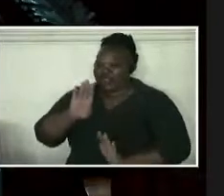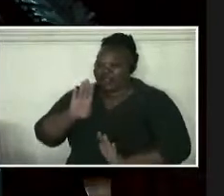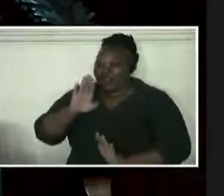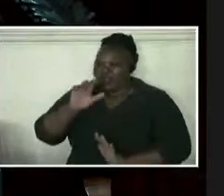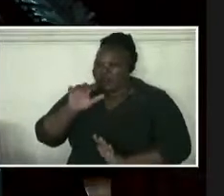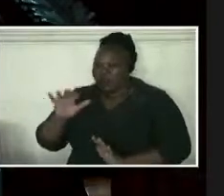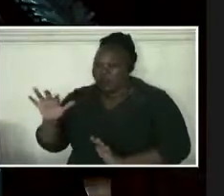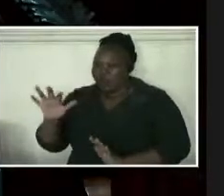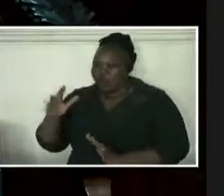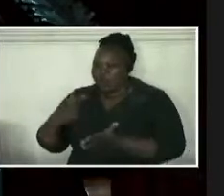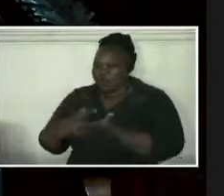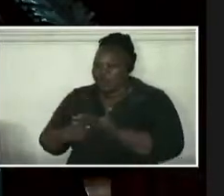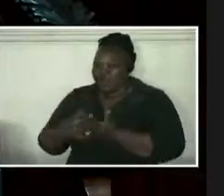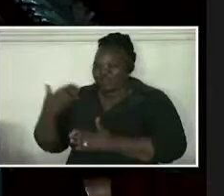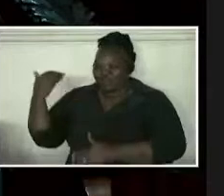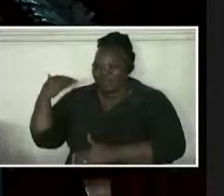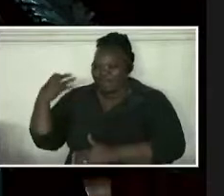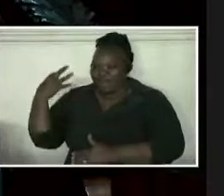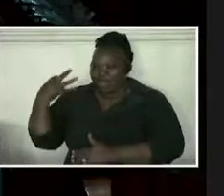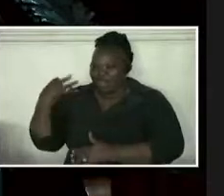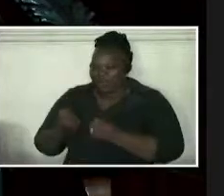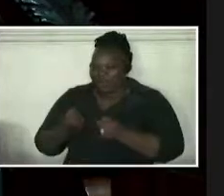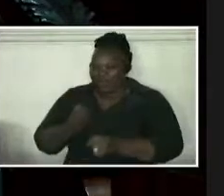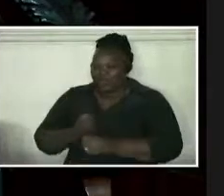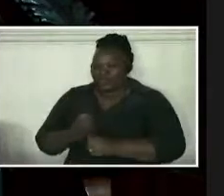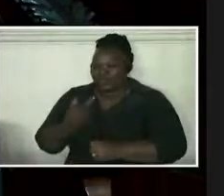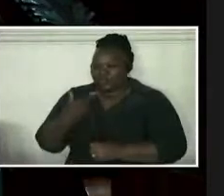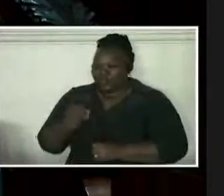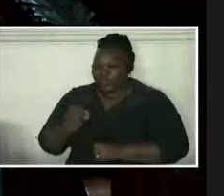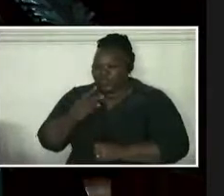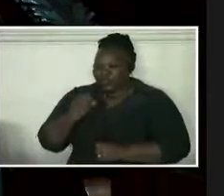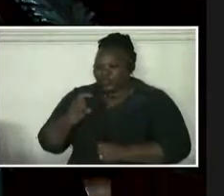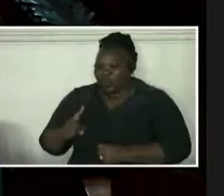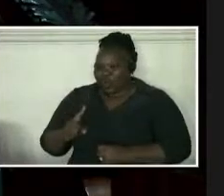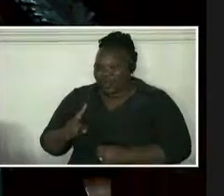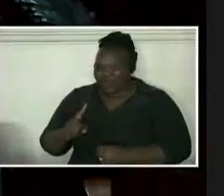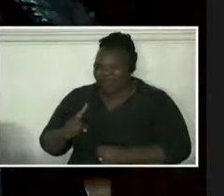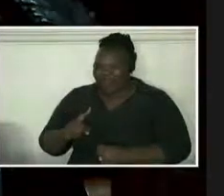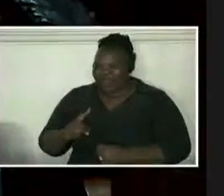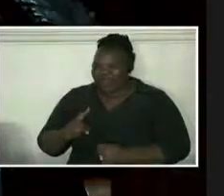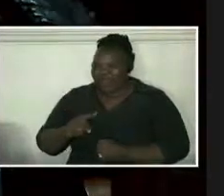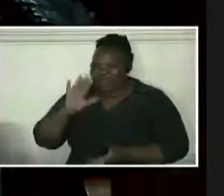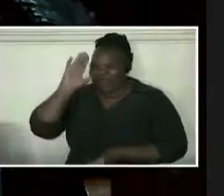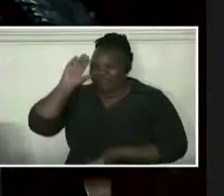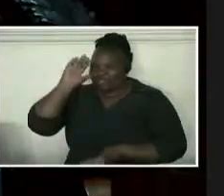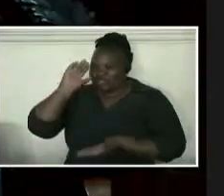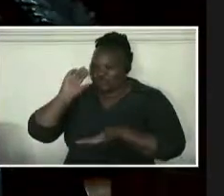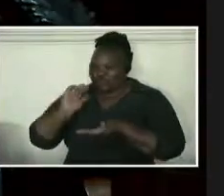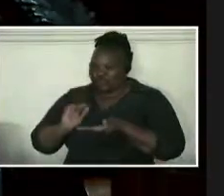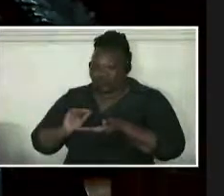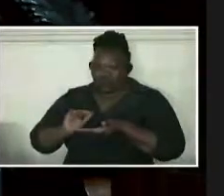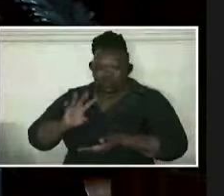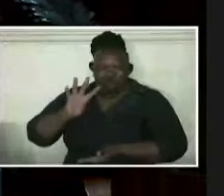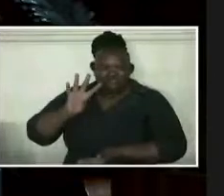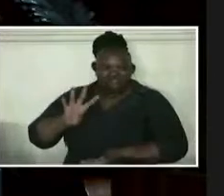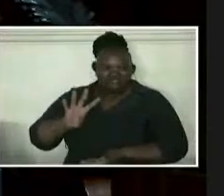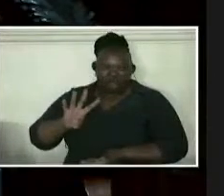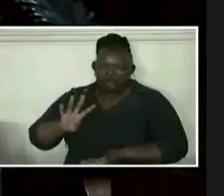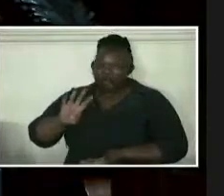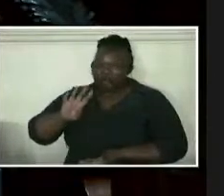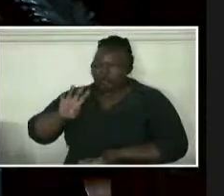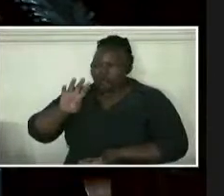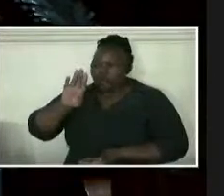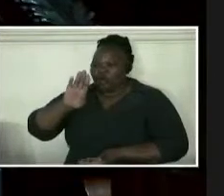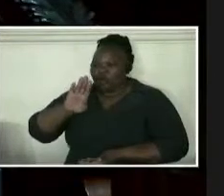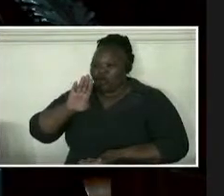the past three years during the financial year 2021 our budget was cut by four four billion followed by another cut of seven